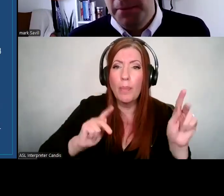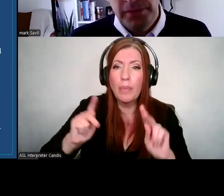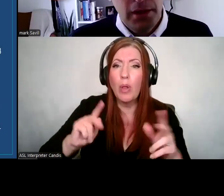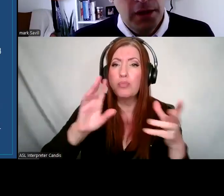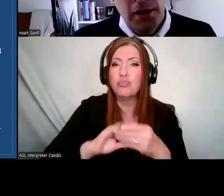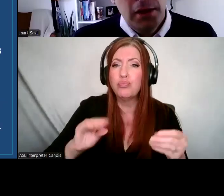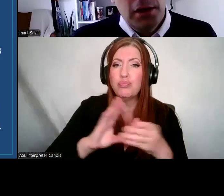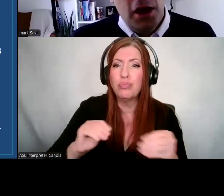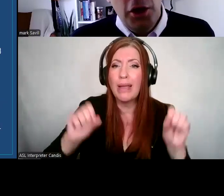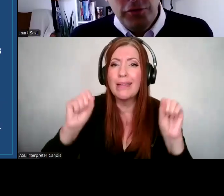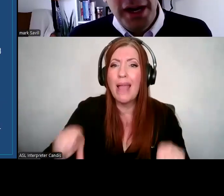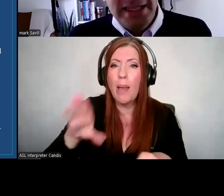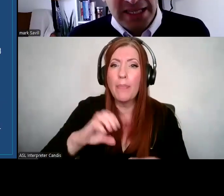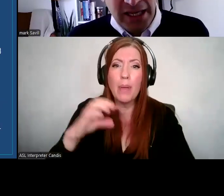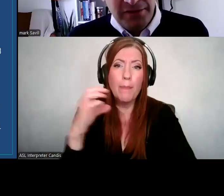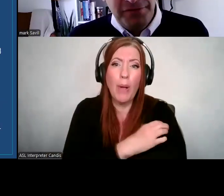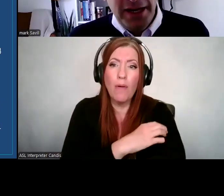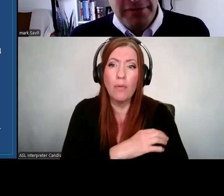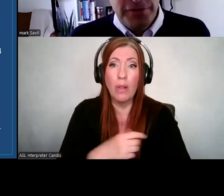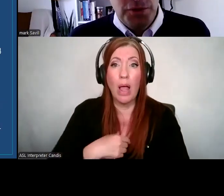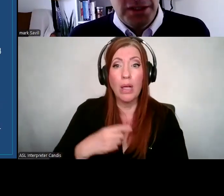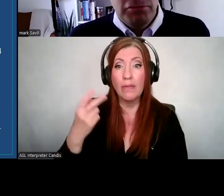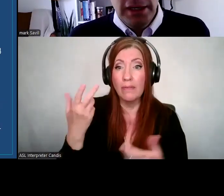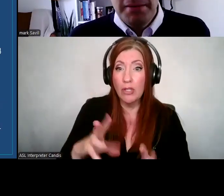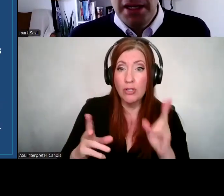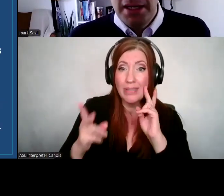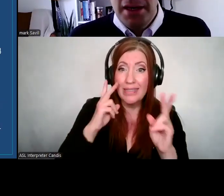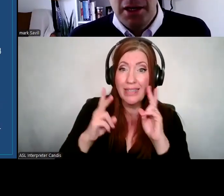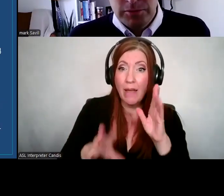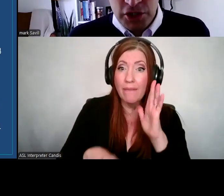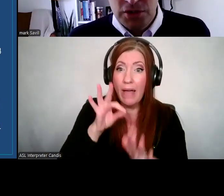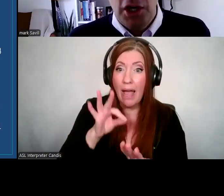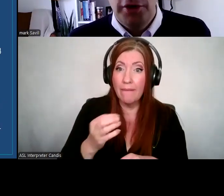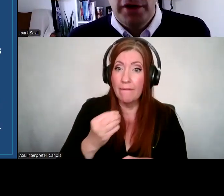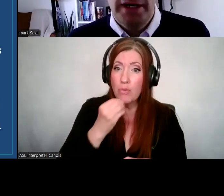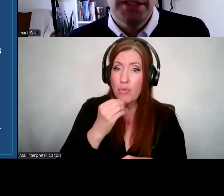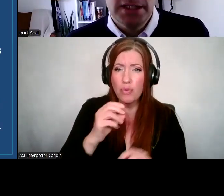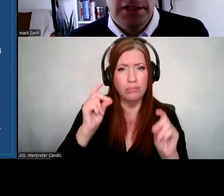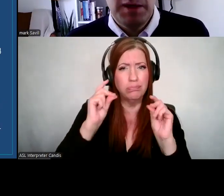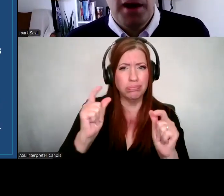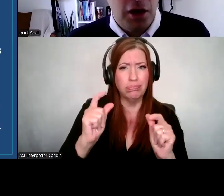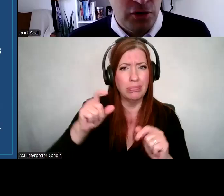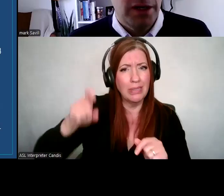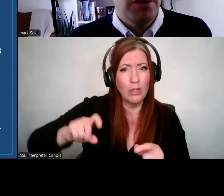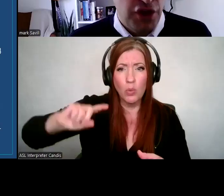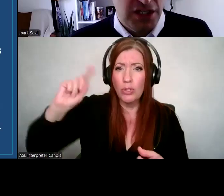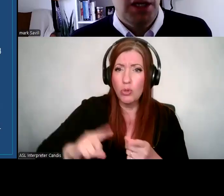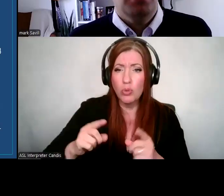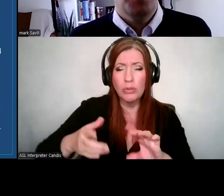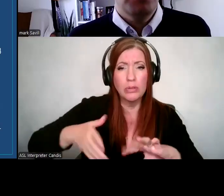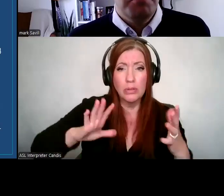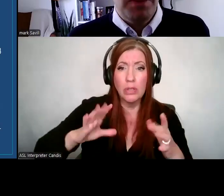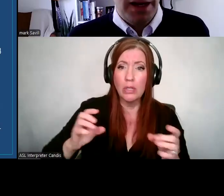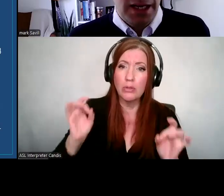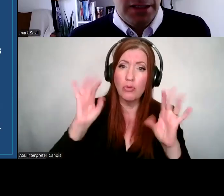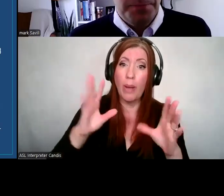can be. A lot of what I see, finding food is a really immediate need and will reduce a lot of the crisis because people are hungry and thirsty. And